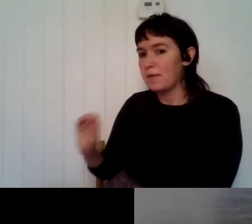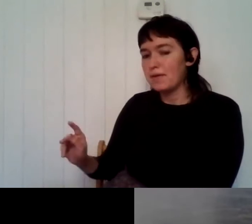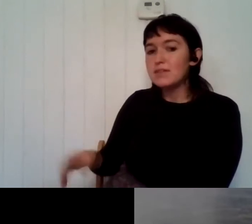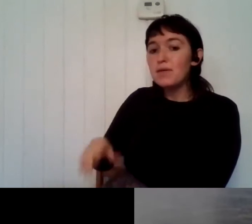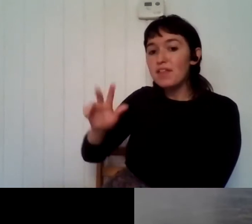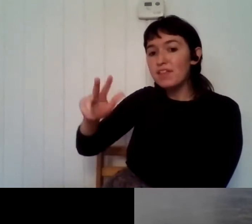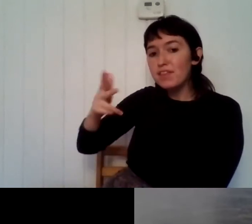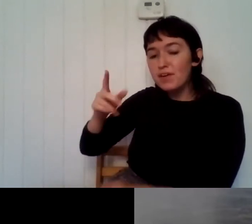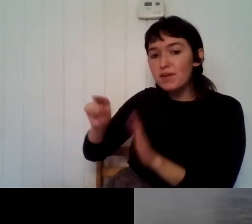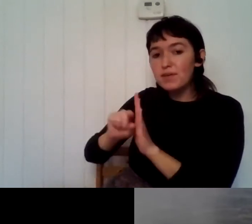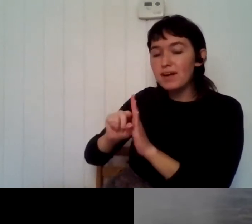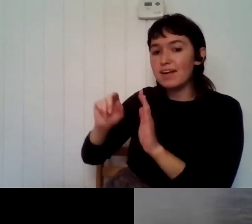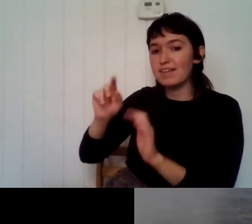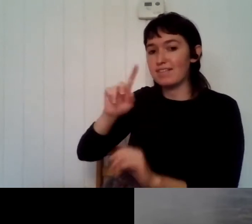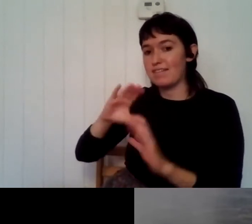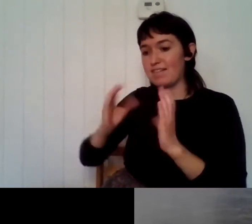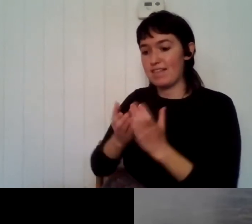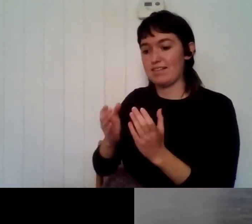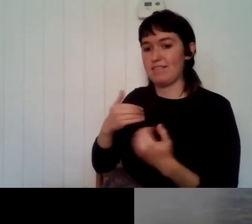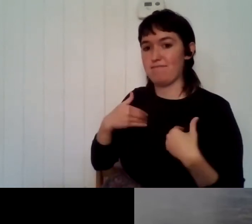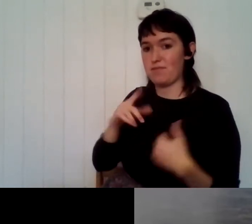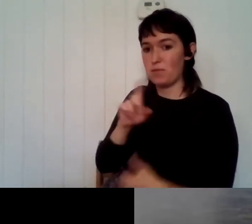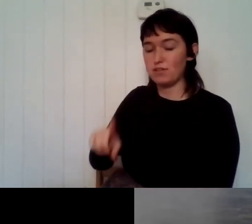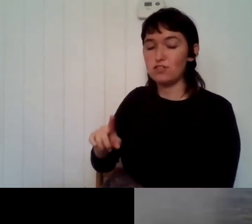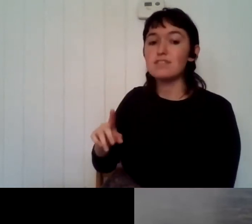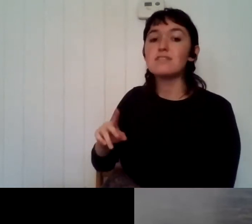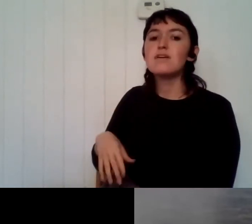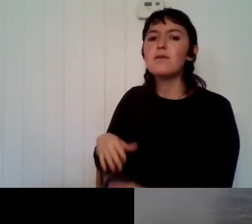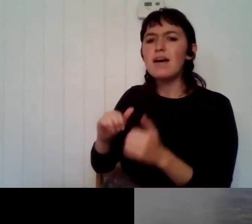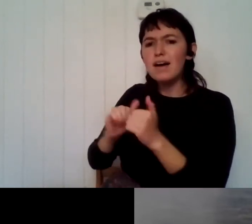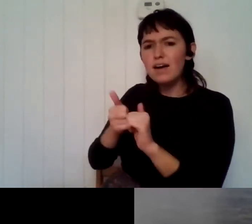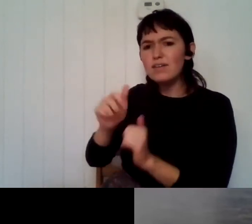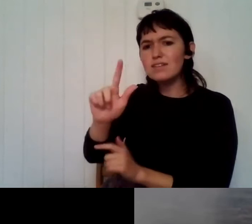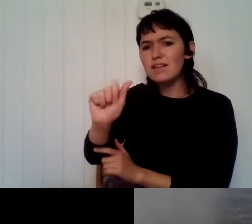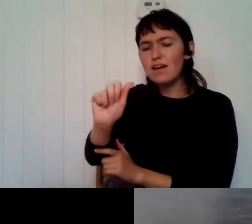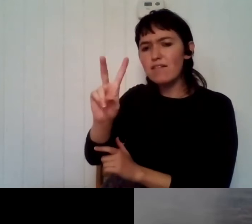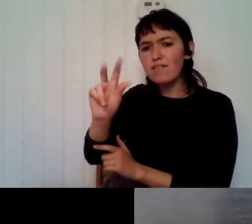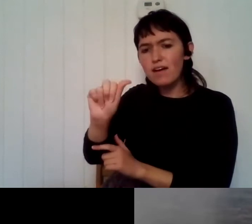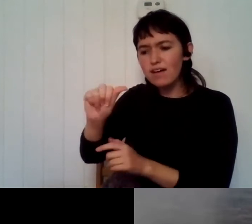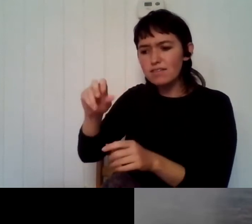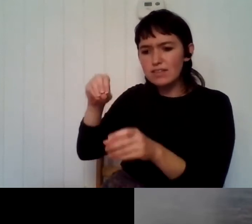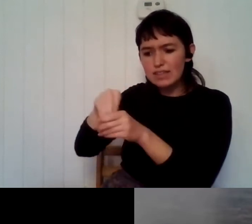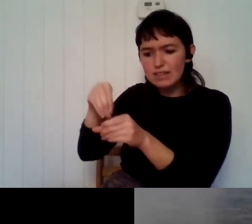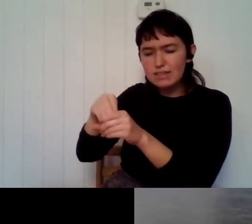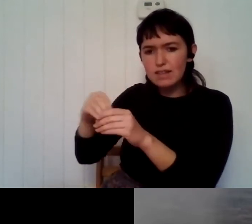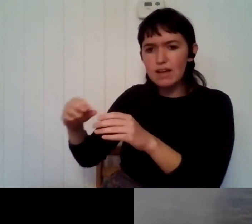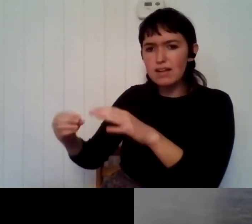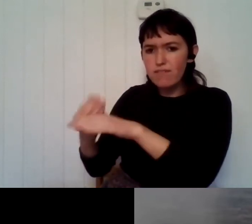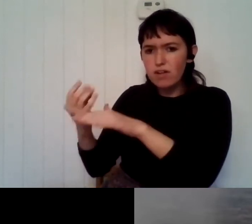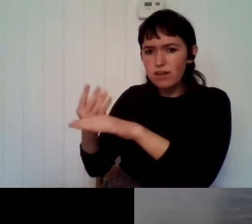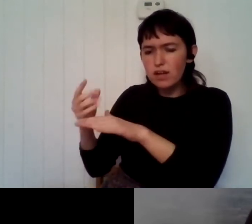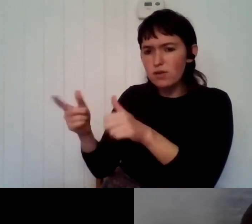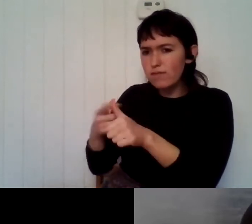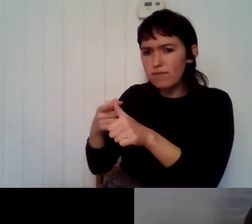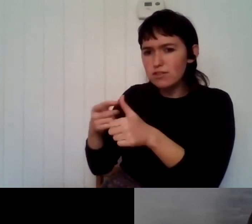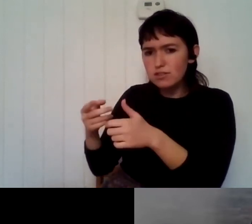Mr. Legama's class. How does the lava get inside the volcano in the first place? Ooh,